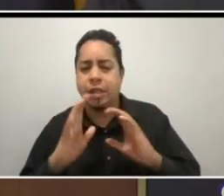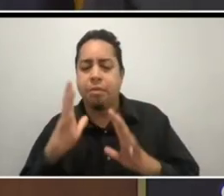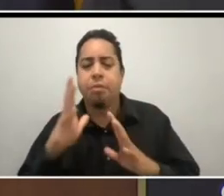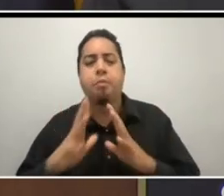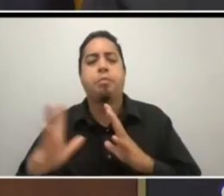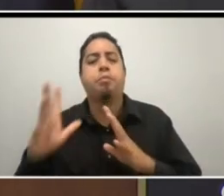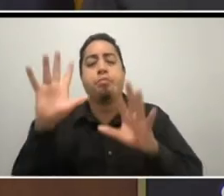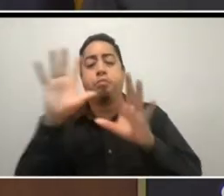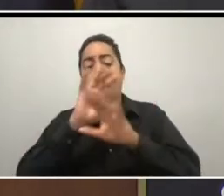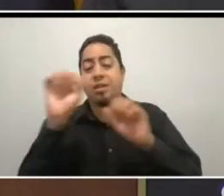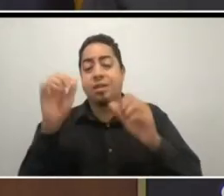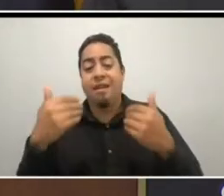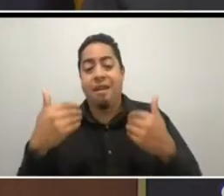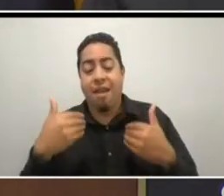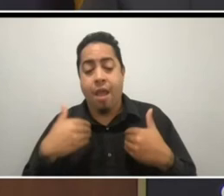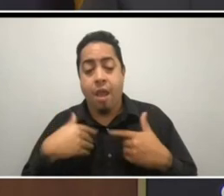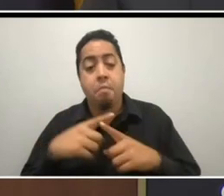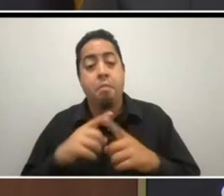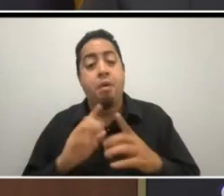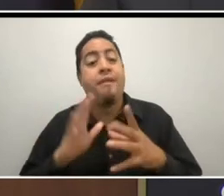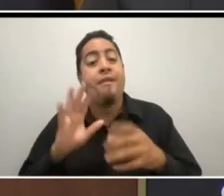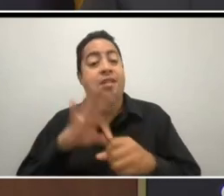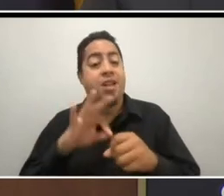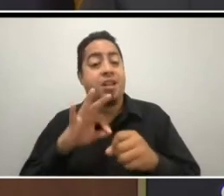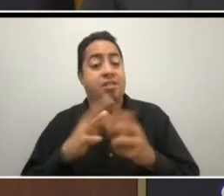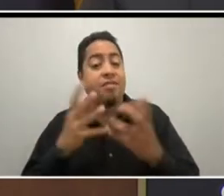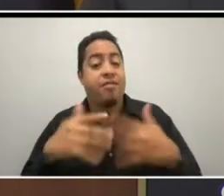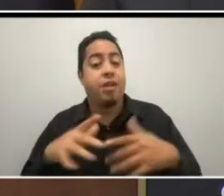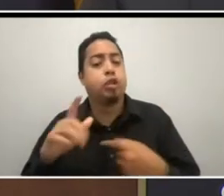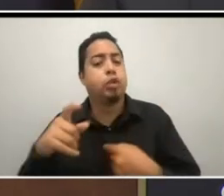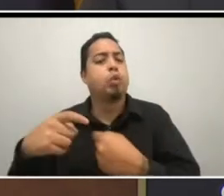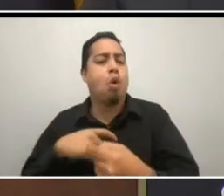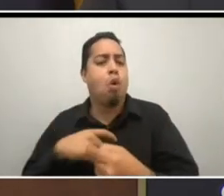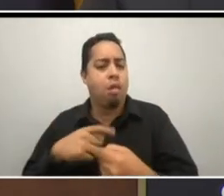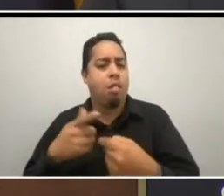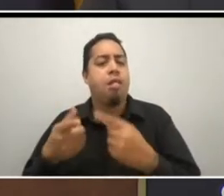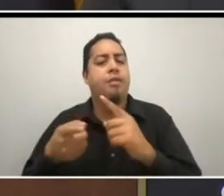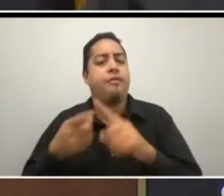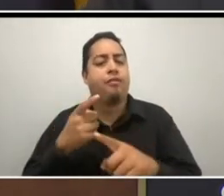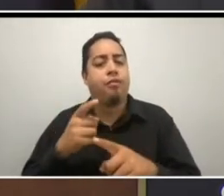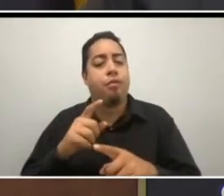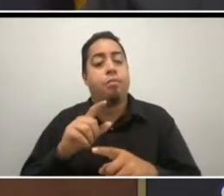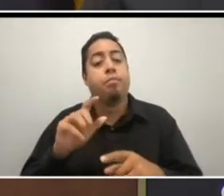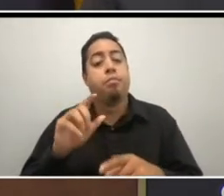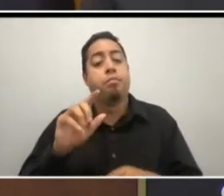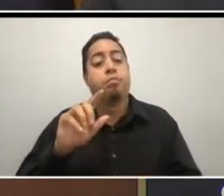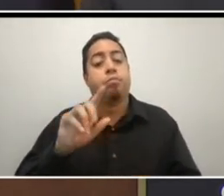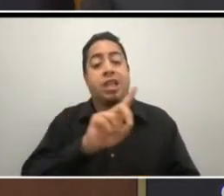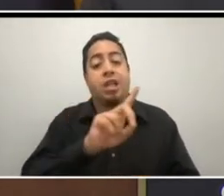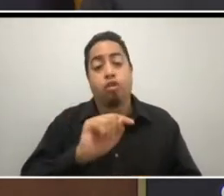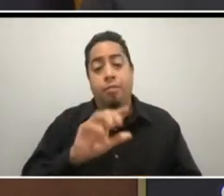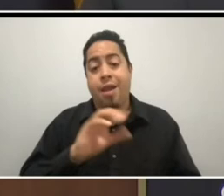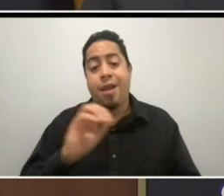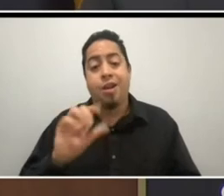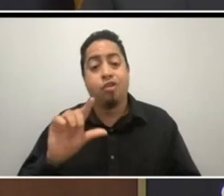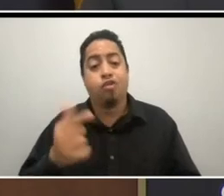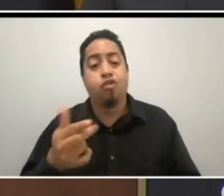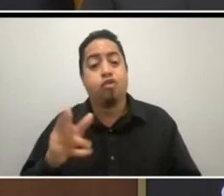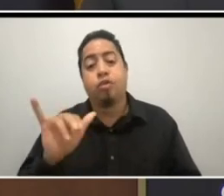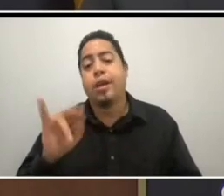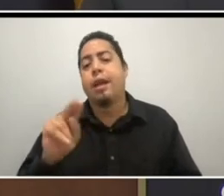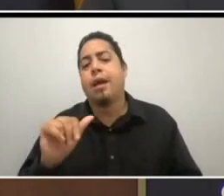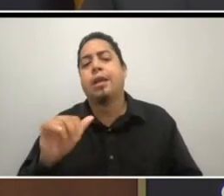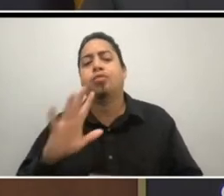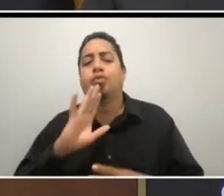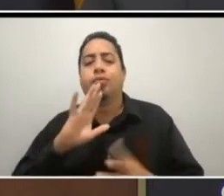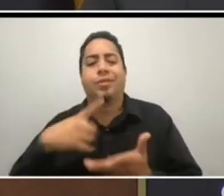to, but after the election, you received a phone call from President Trump and Rudy Giuliani in which they discussed the result of the presidential